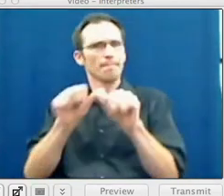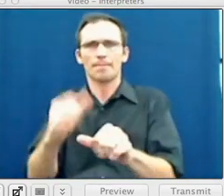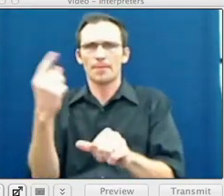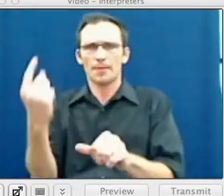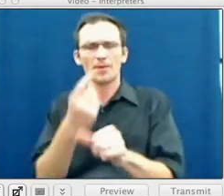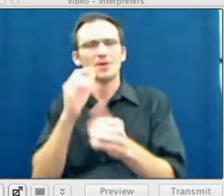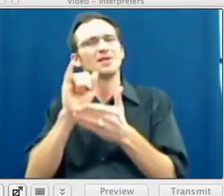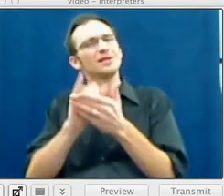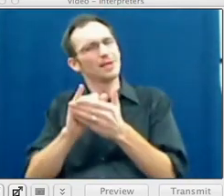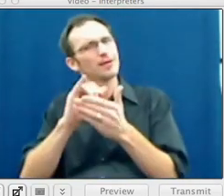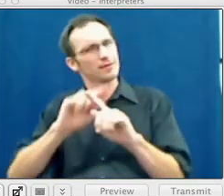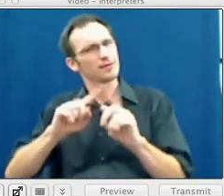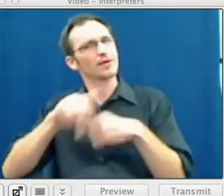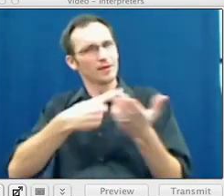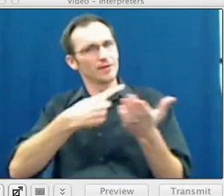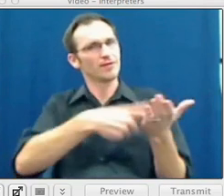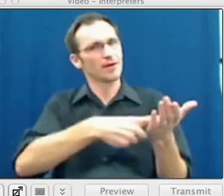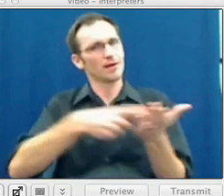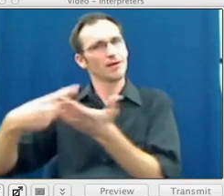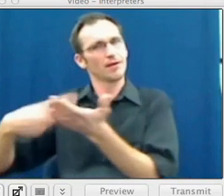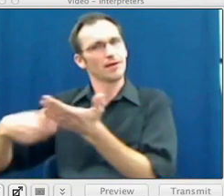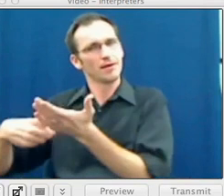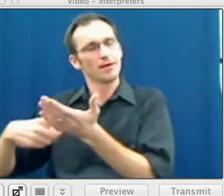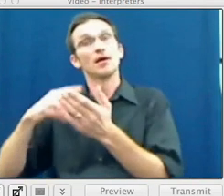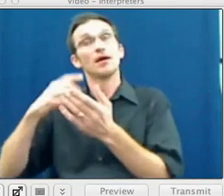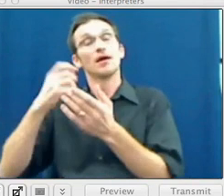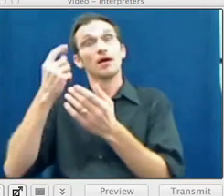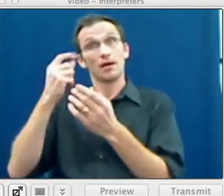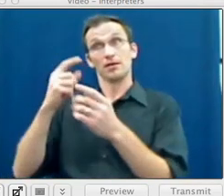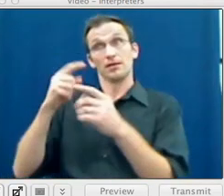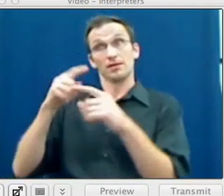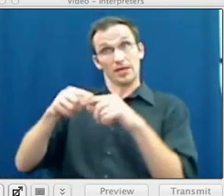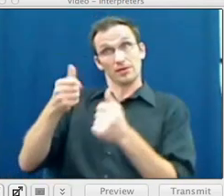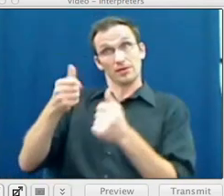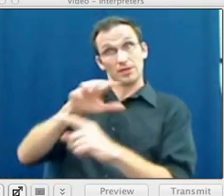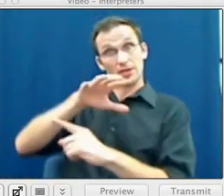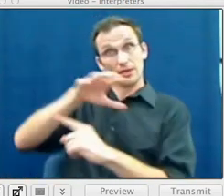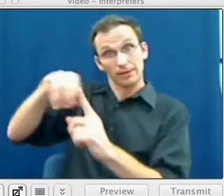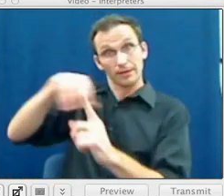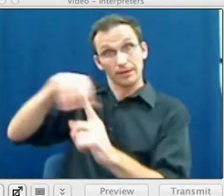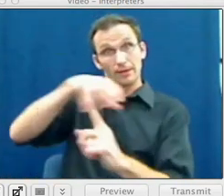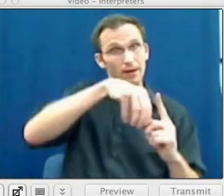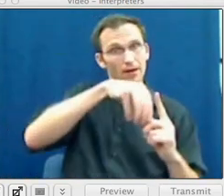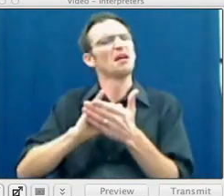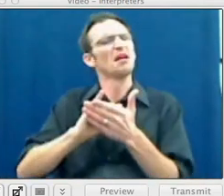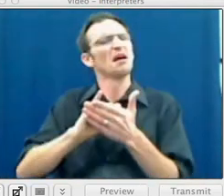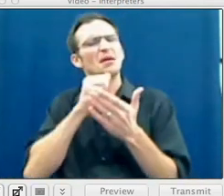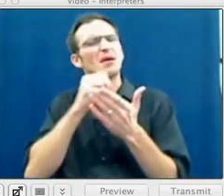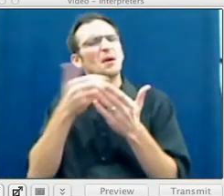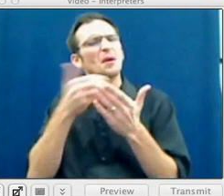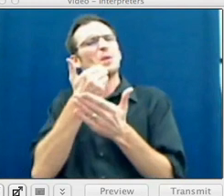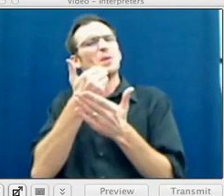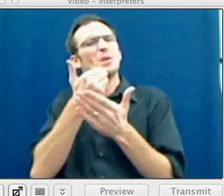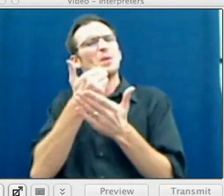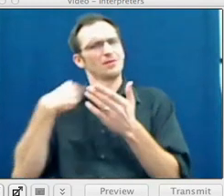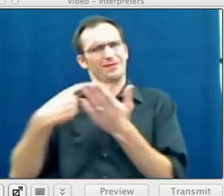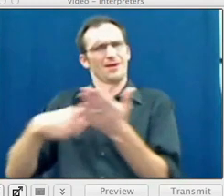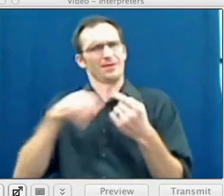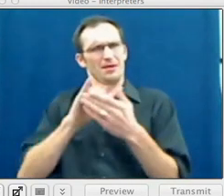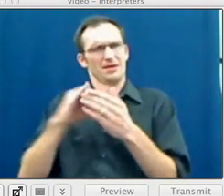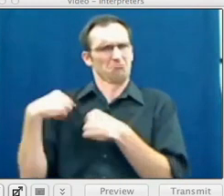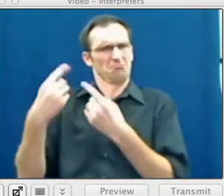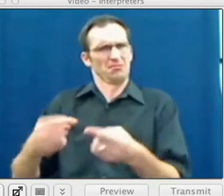have. I mean, certainly context-based decision-making is not a terribly unique conversation to have in the field, but how do we